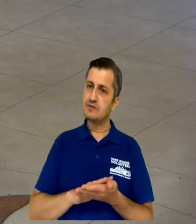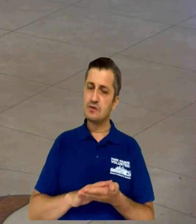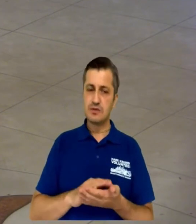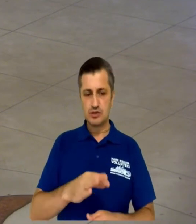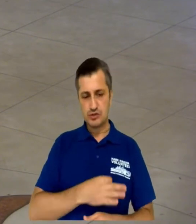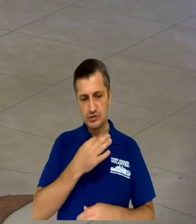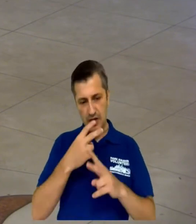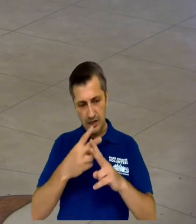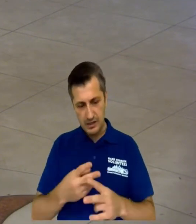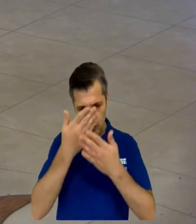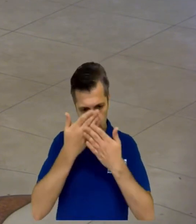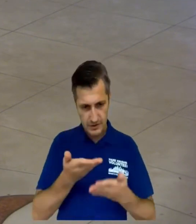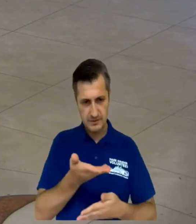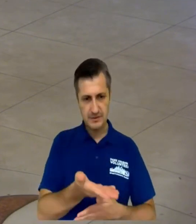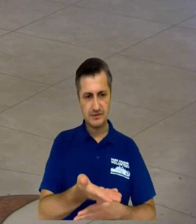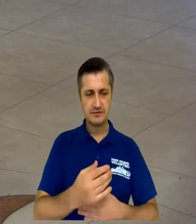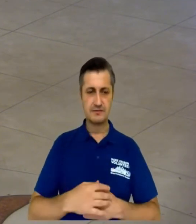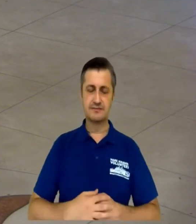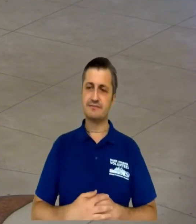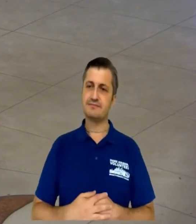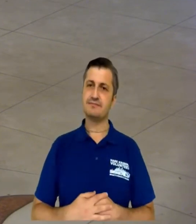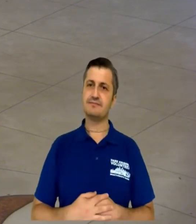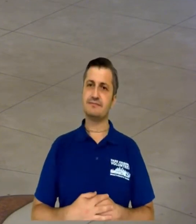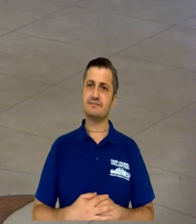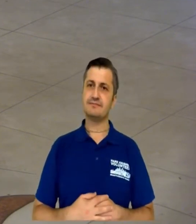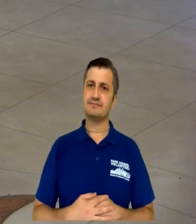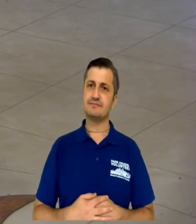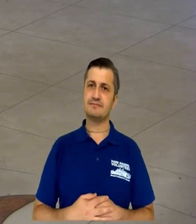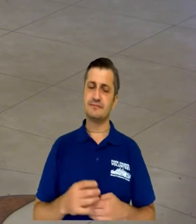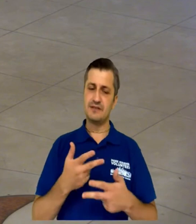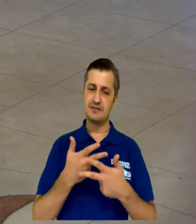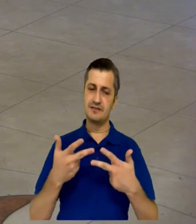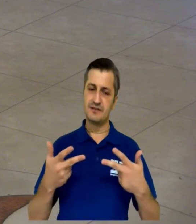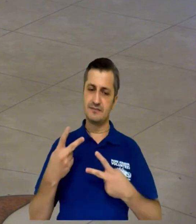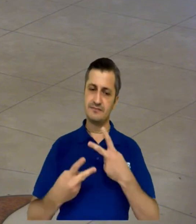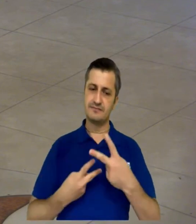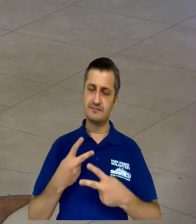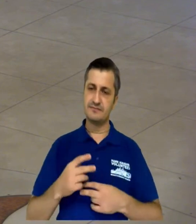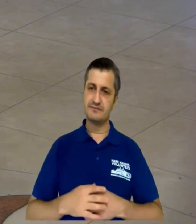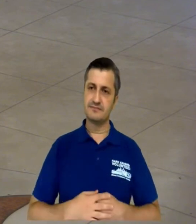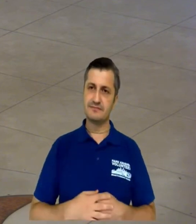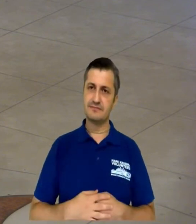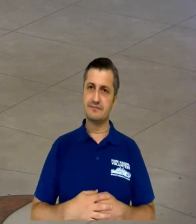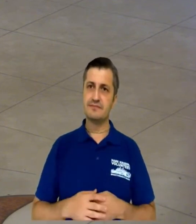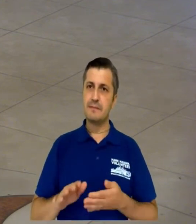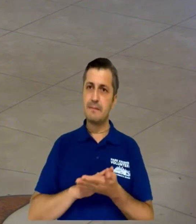Sampane, Brahmane Gavi Hasine, Suni Cheva Sapakecha, Pandita Samadarshina. So, a devotee